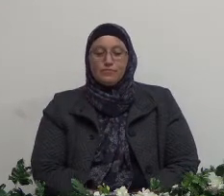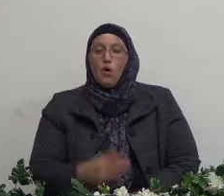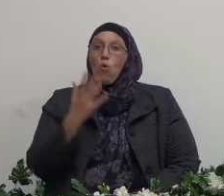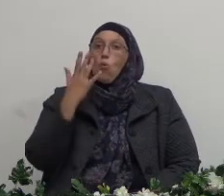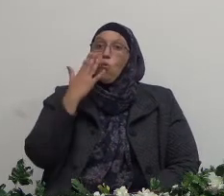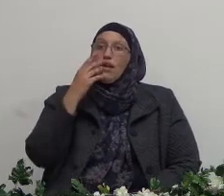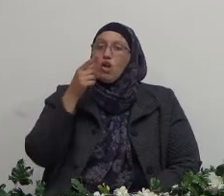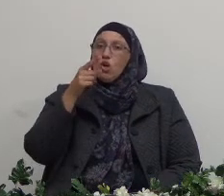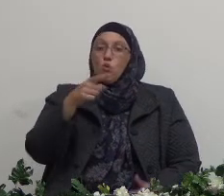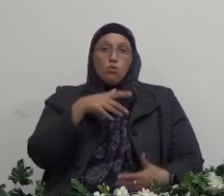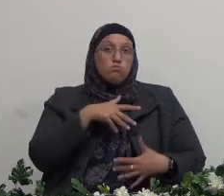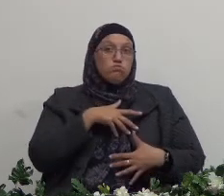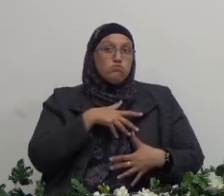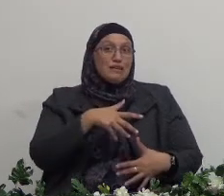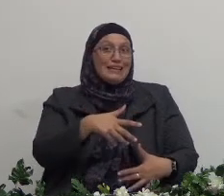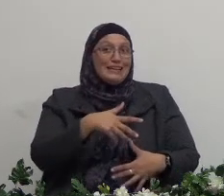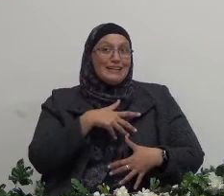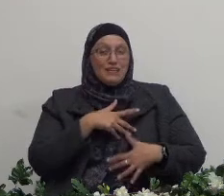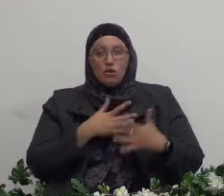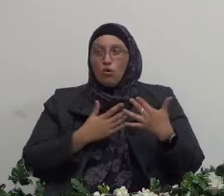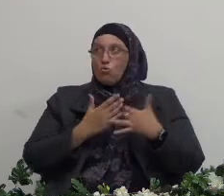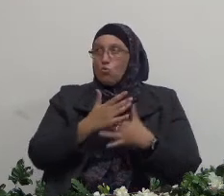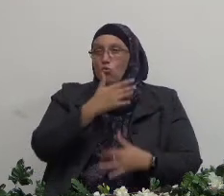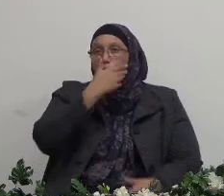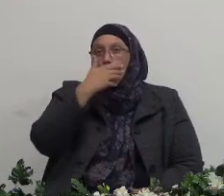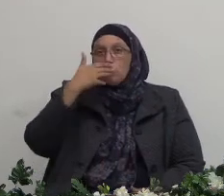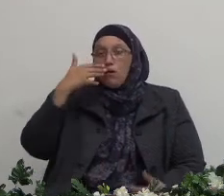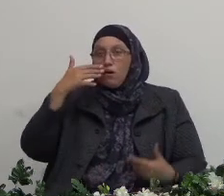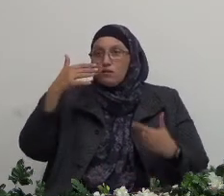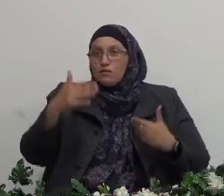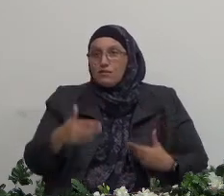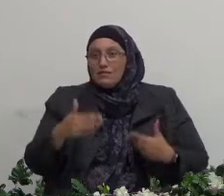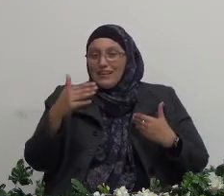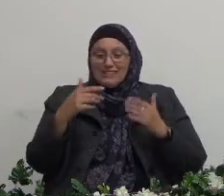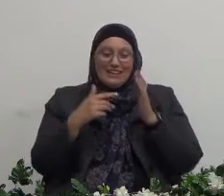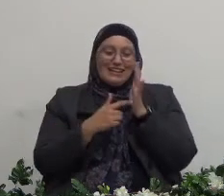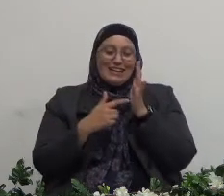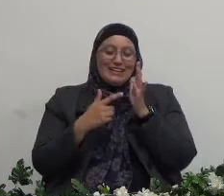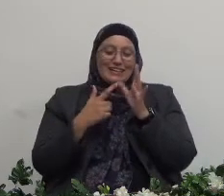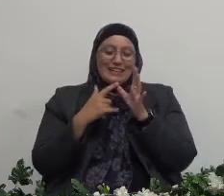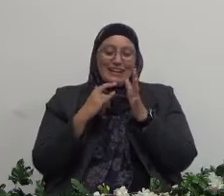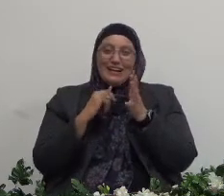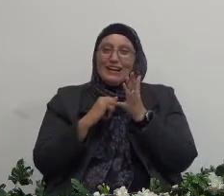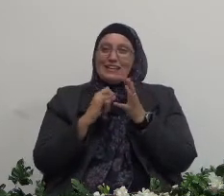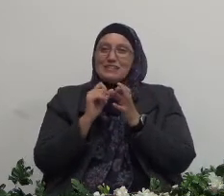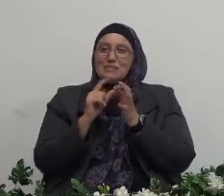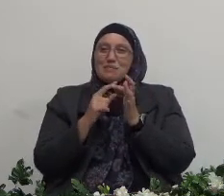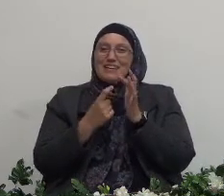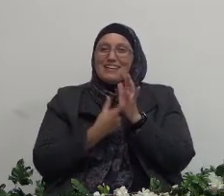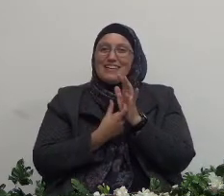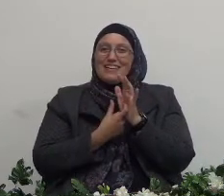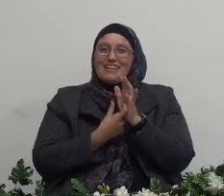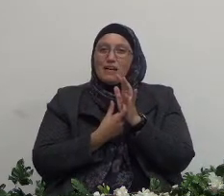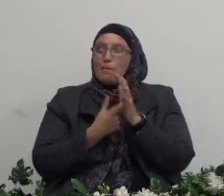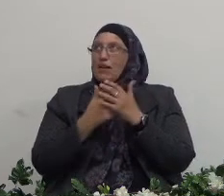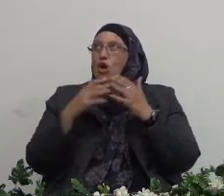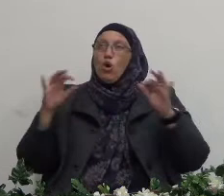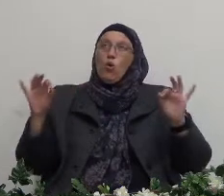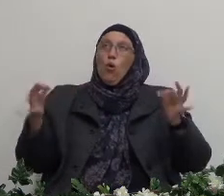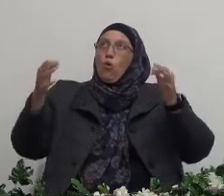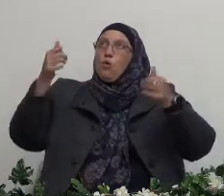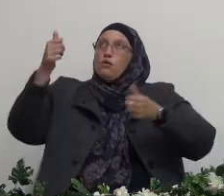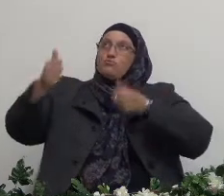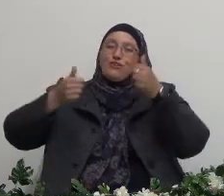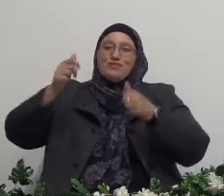Shahr Ramadan, it is tasbih, it's glorification of God. Nawmukum fihi